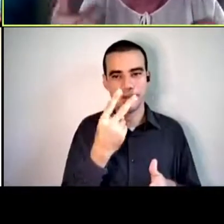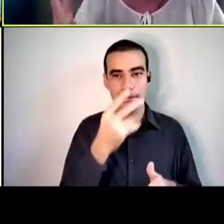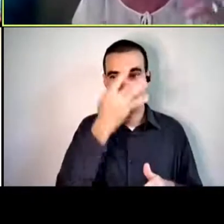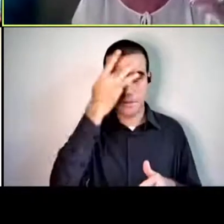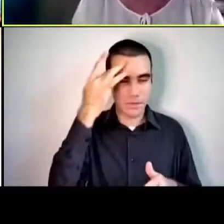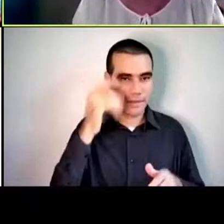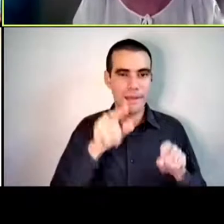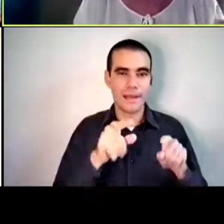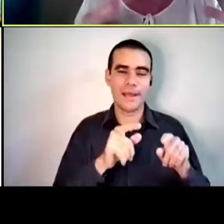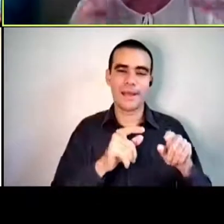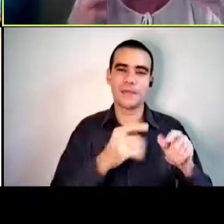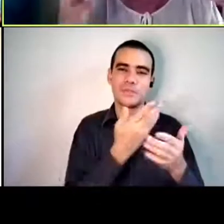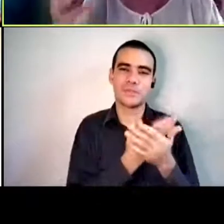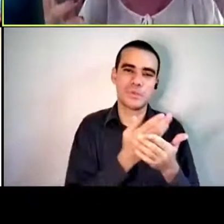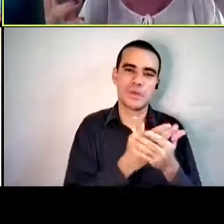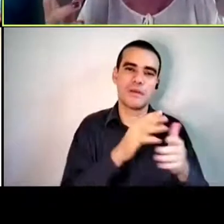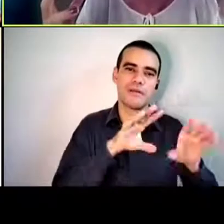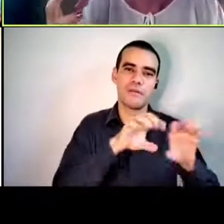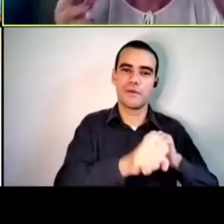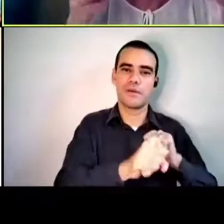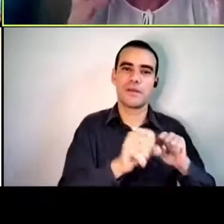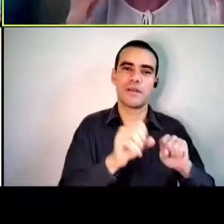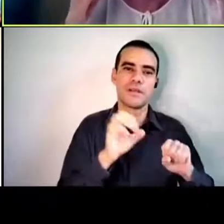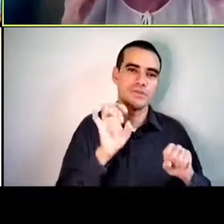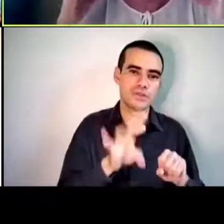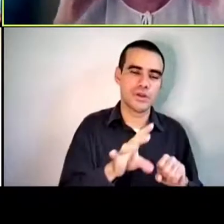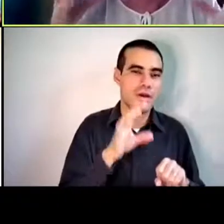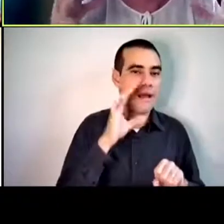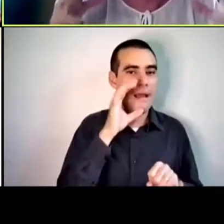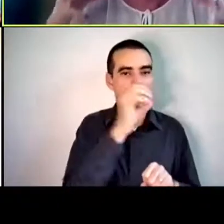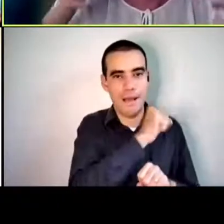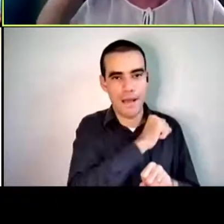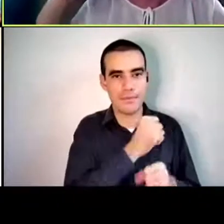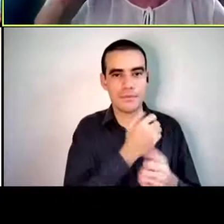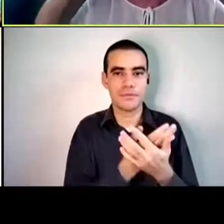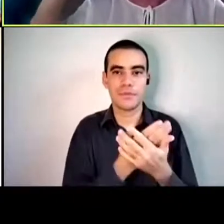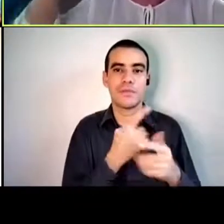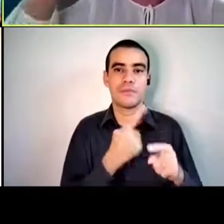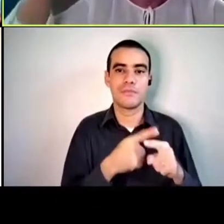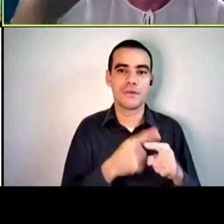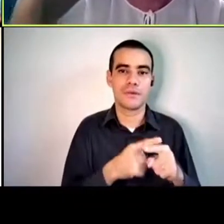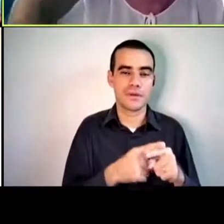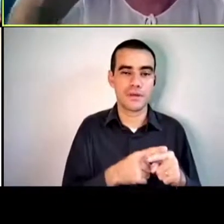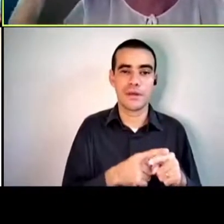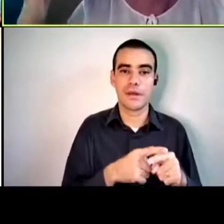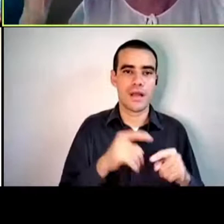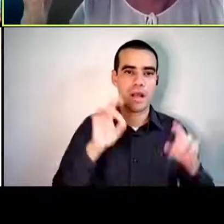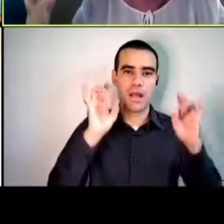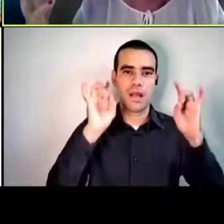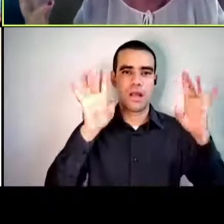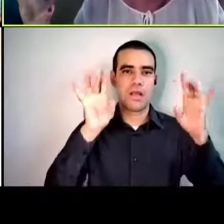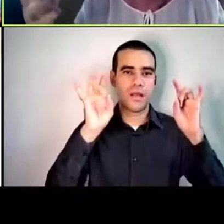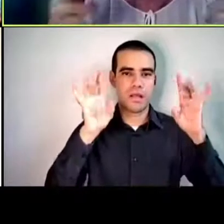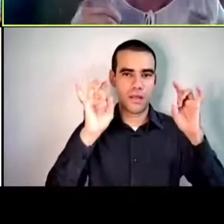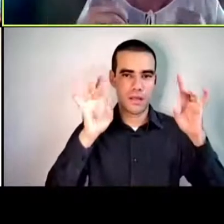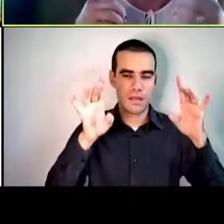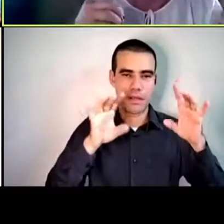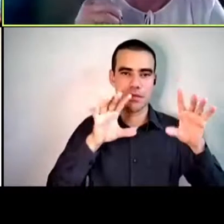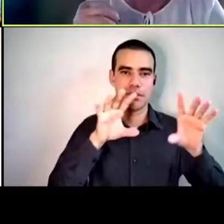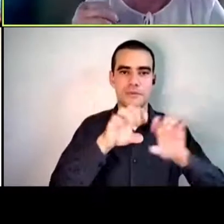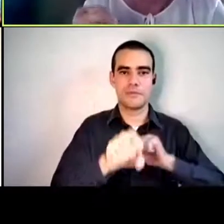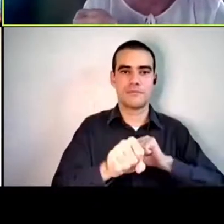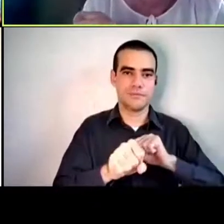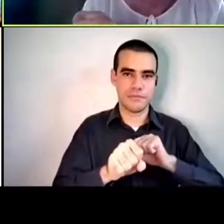So people want to have a bachelor degrees instead of license degrees. They wanted to go to Harvard because they thought it was more noble,